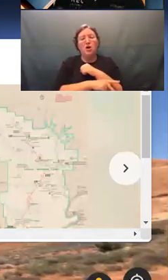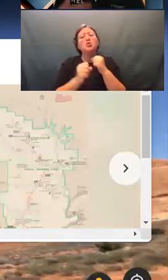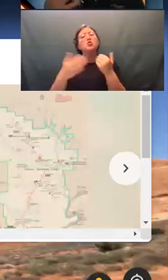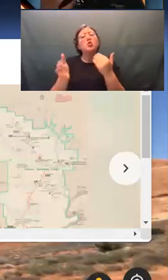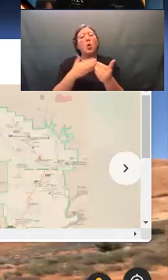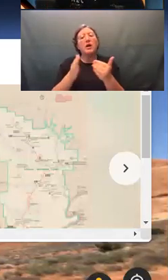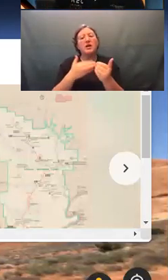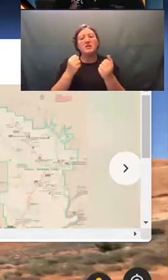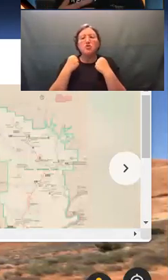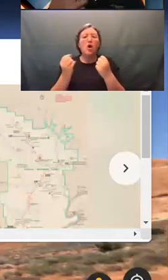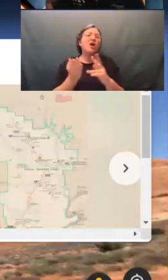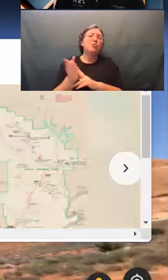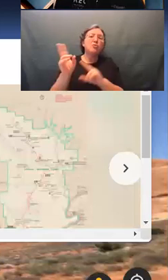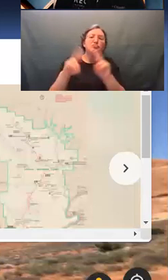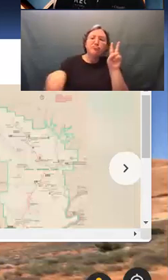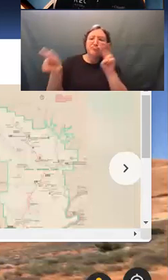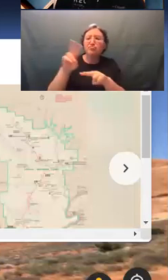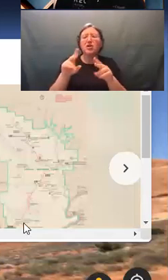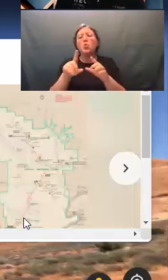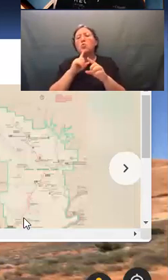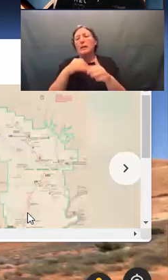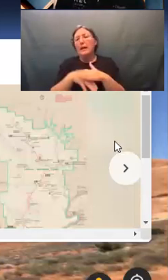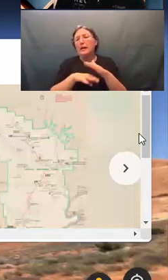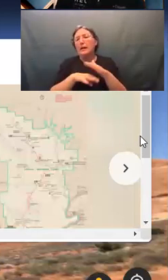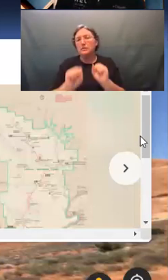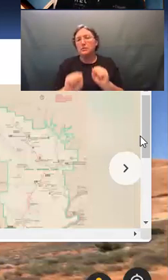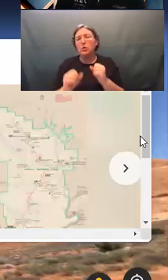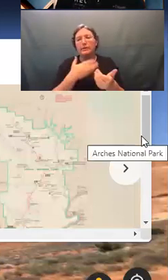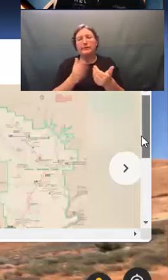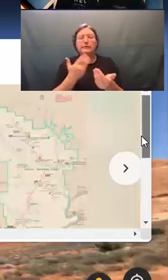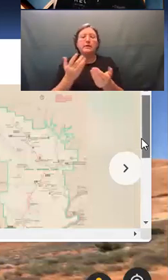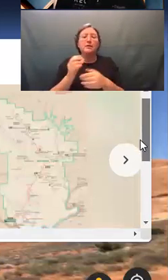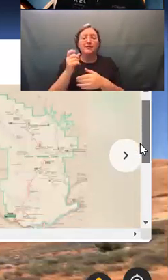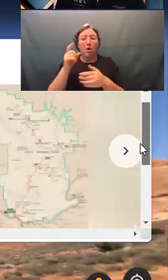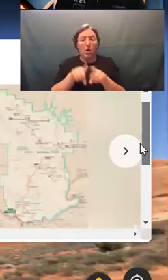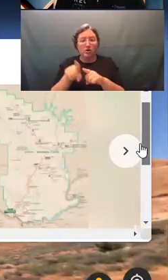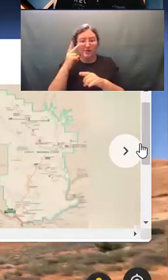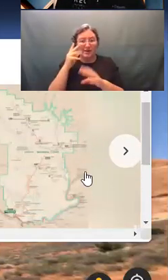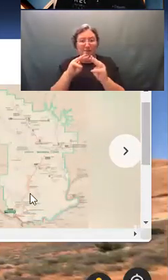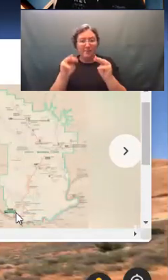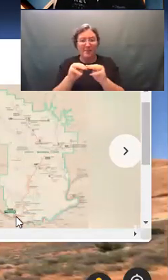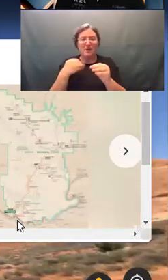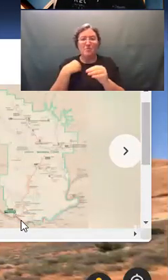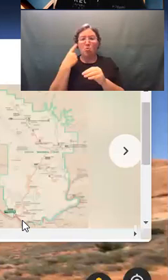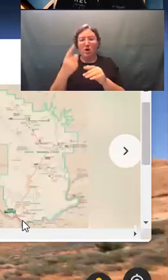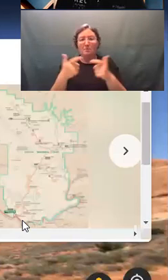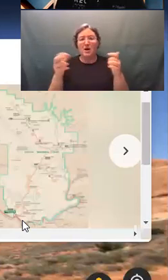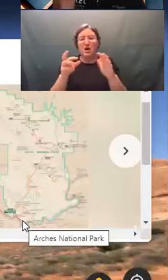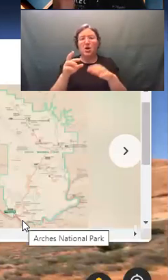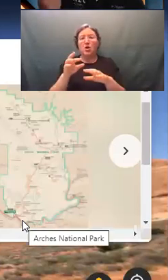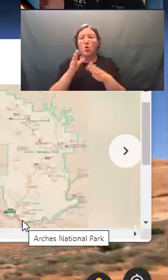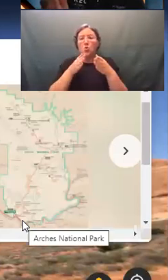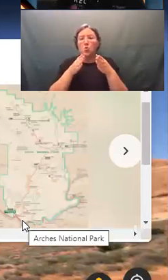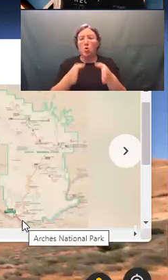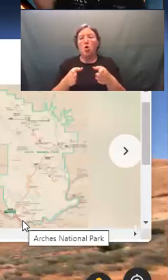get through and see things, very accessible. And if you can see in this map, it has one main road that starts at the very beginning